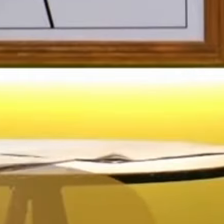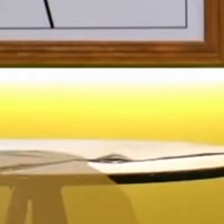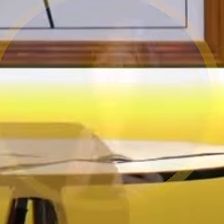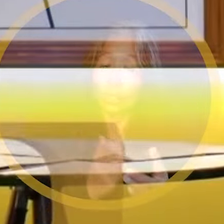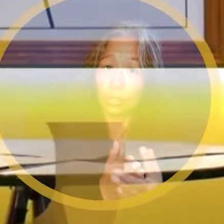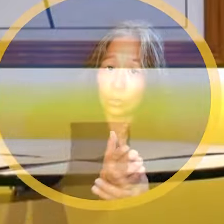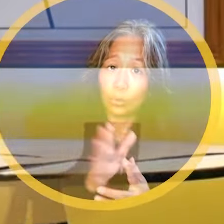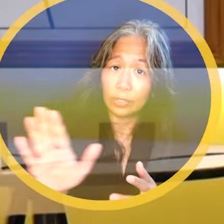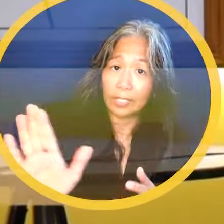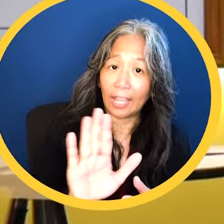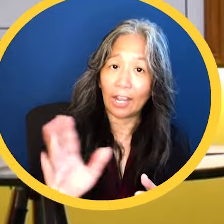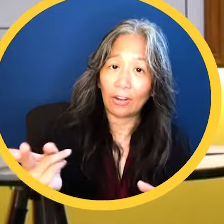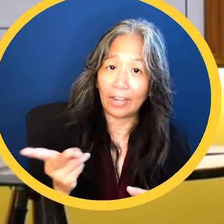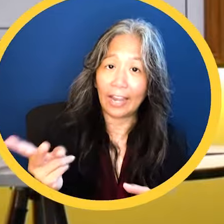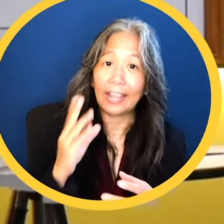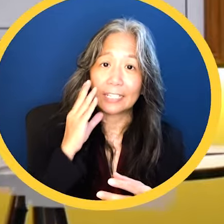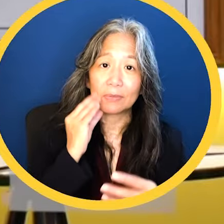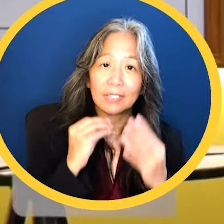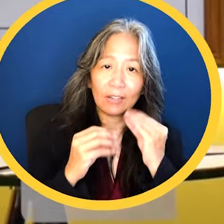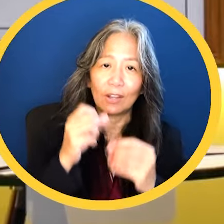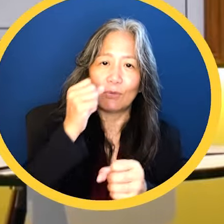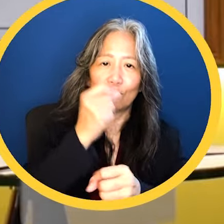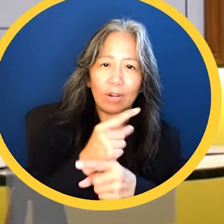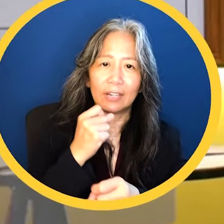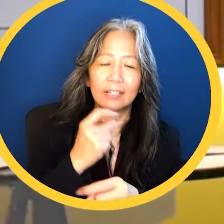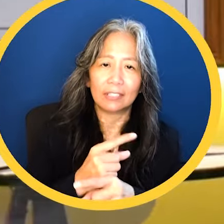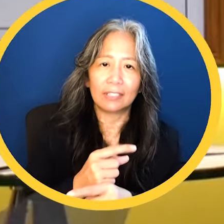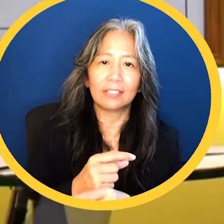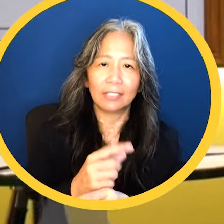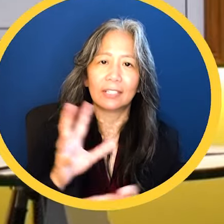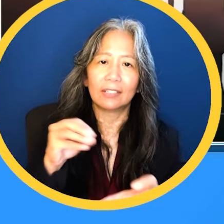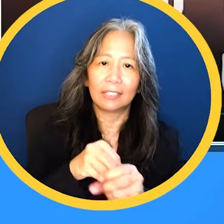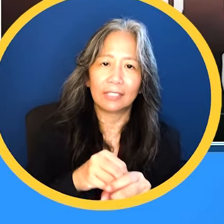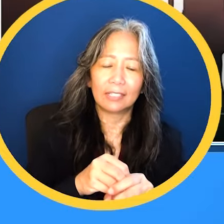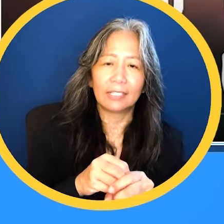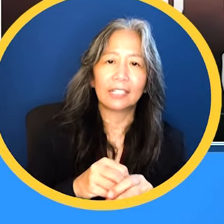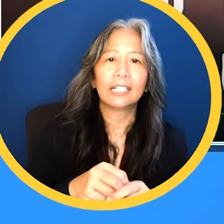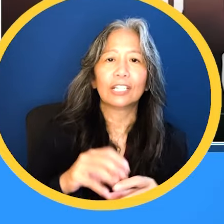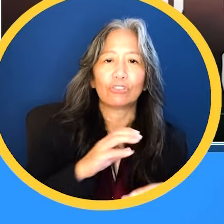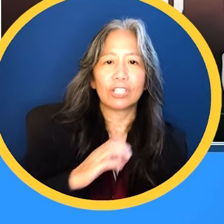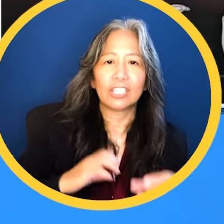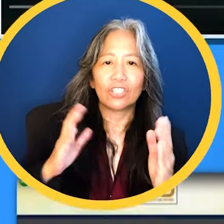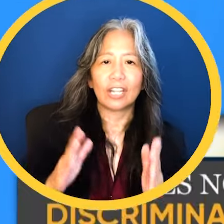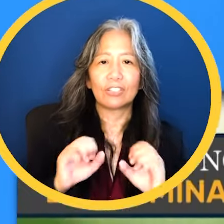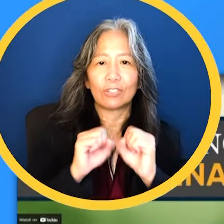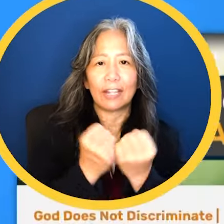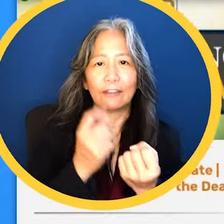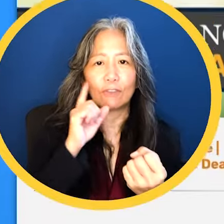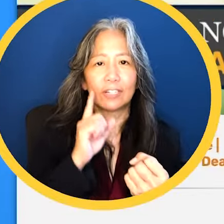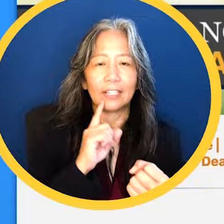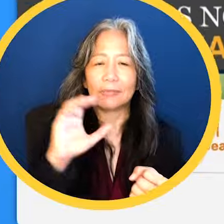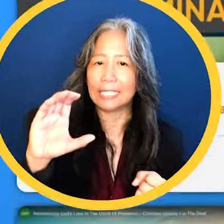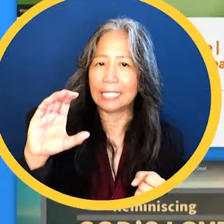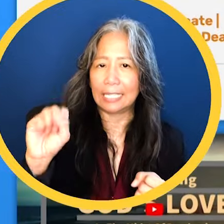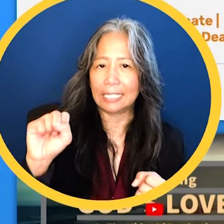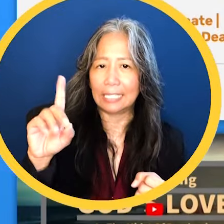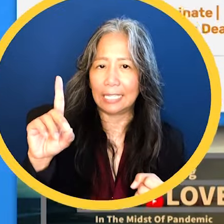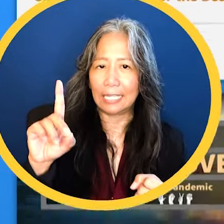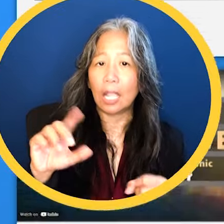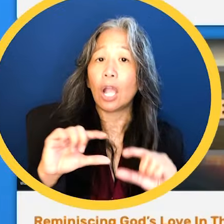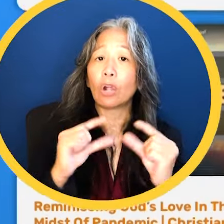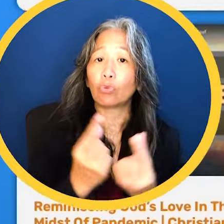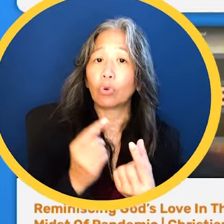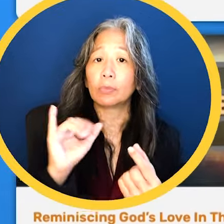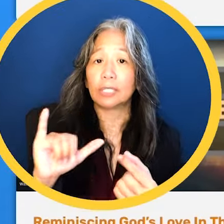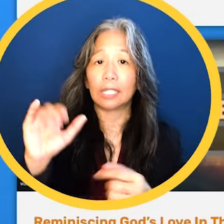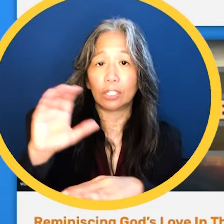Through their experiences, Brother Ronnie and Brother Rowell are actively involved with the Christian Society for the Deaf, or CSD, a group that the